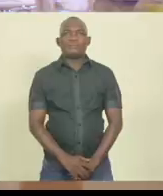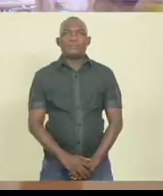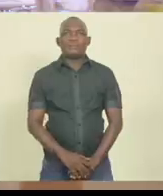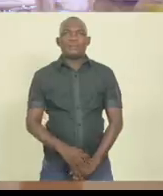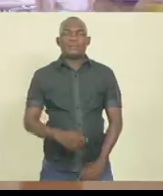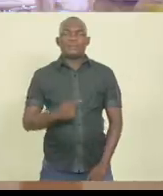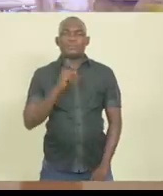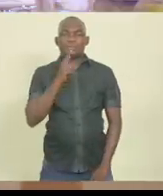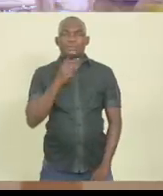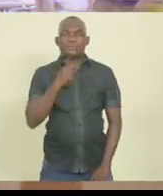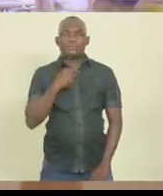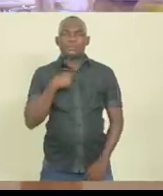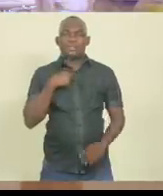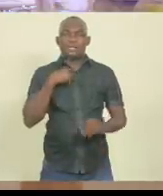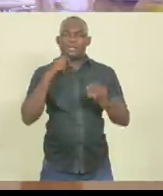Serious, Adi, I can't do this